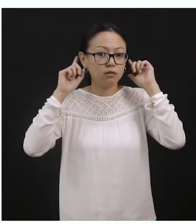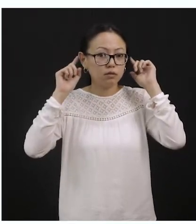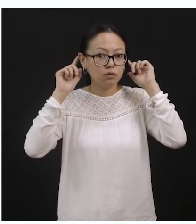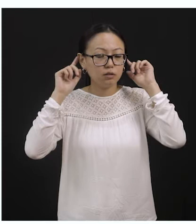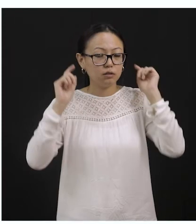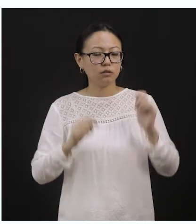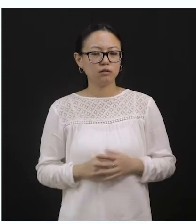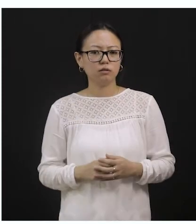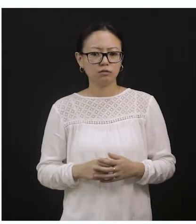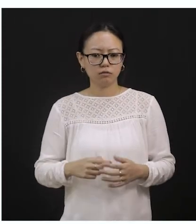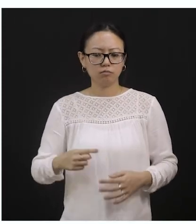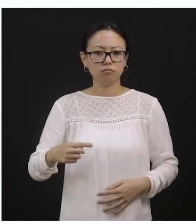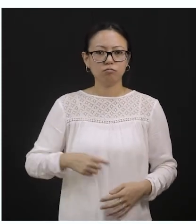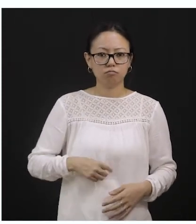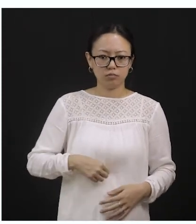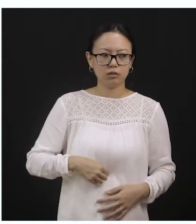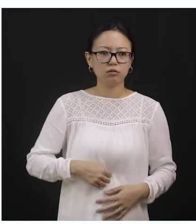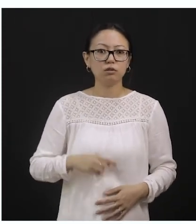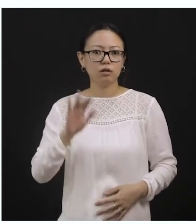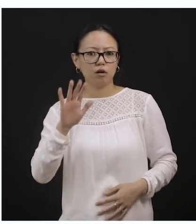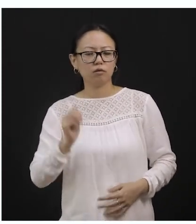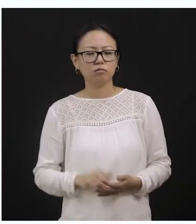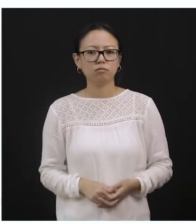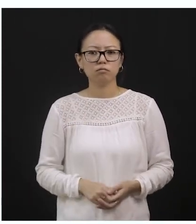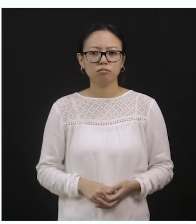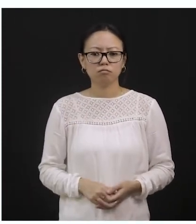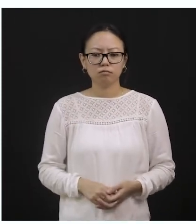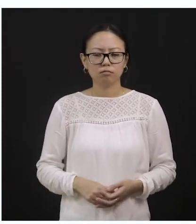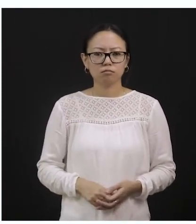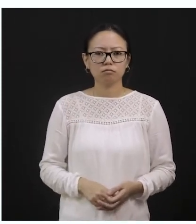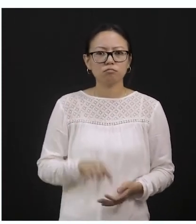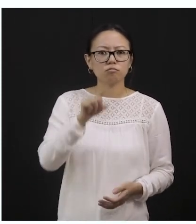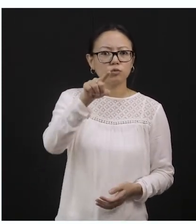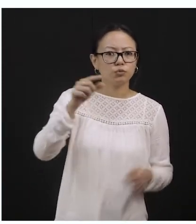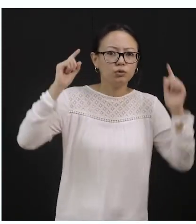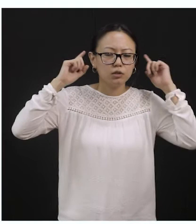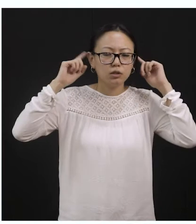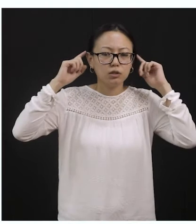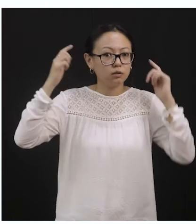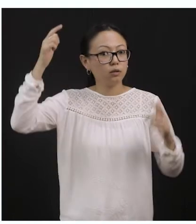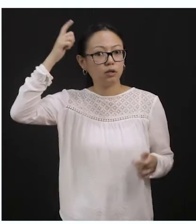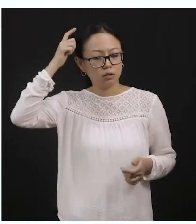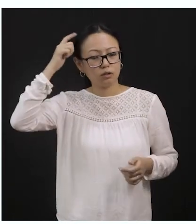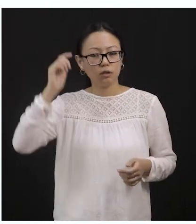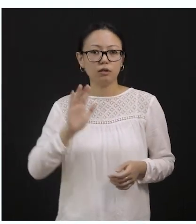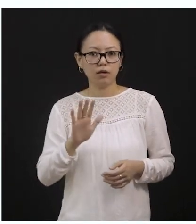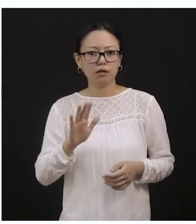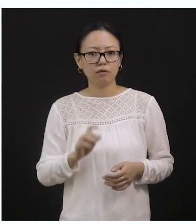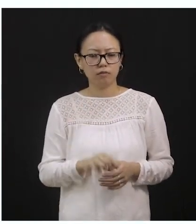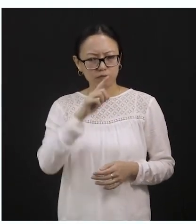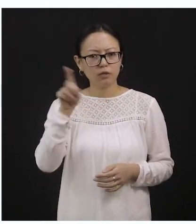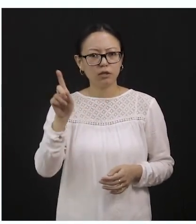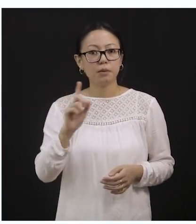ears on their bellies. We have ears here, but the grasshoppers, they have ears here, which is so